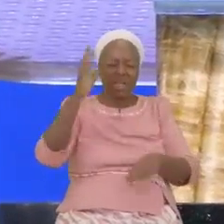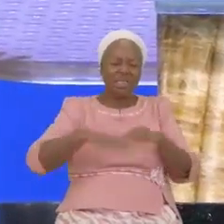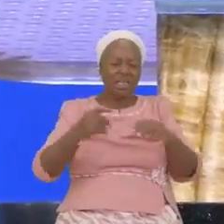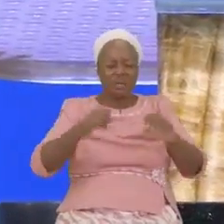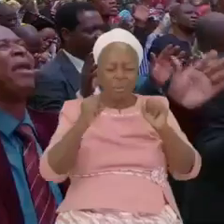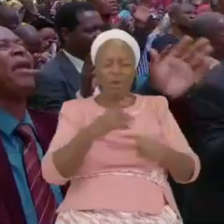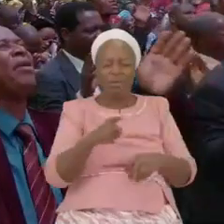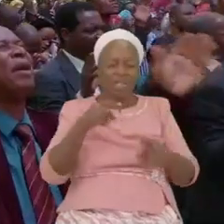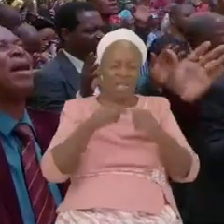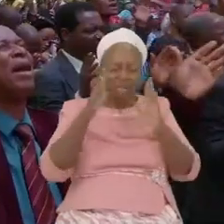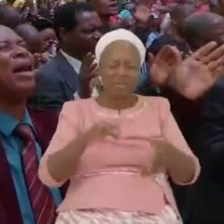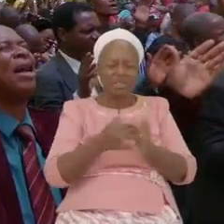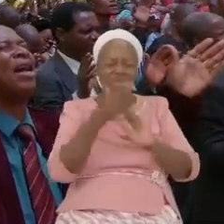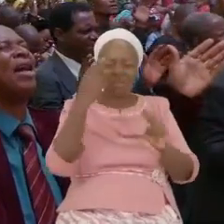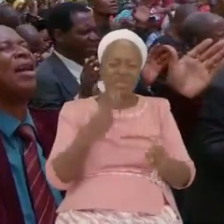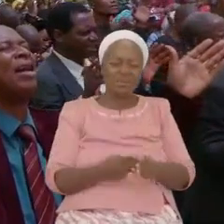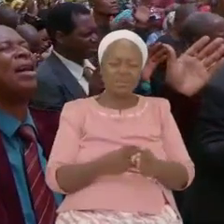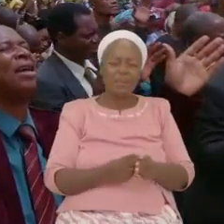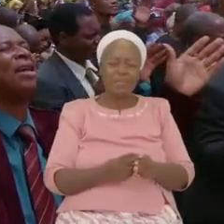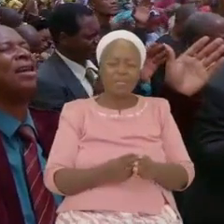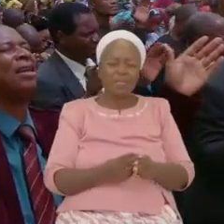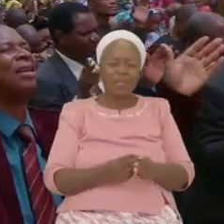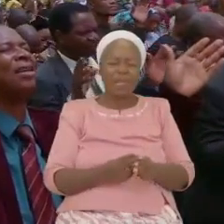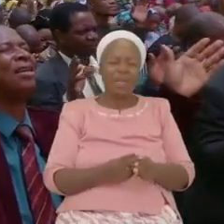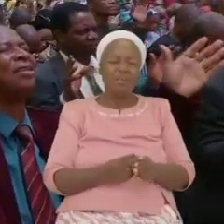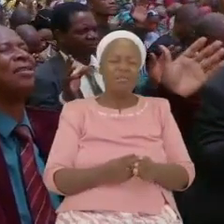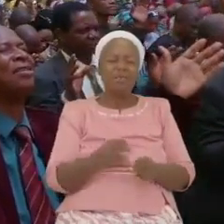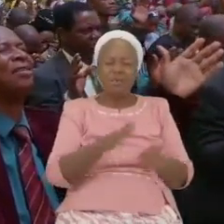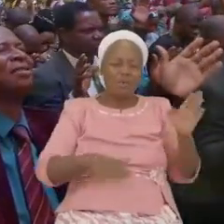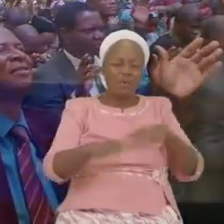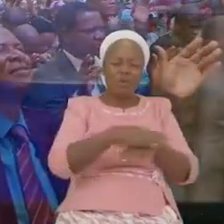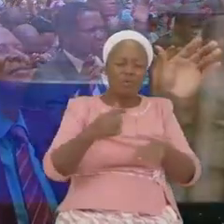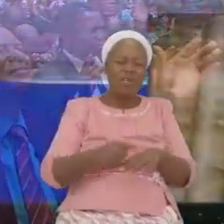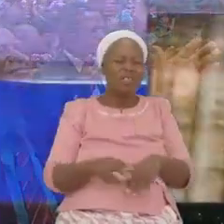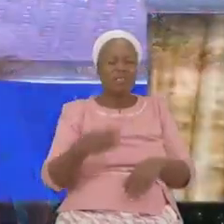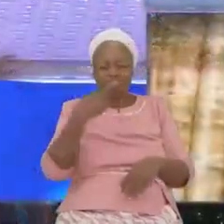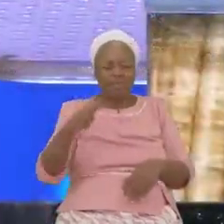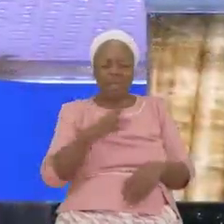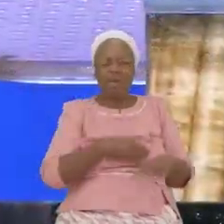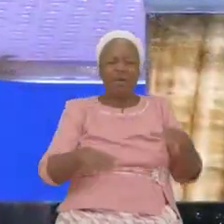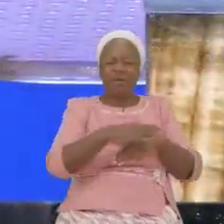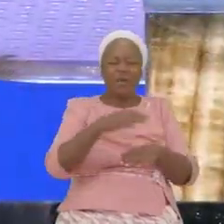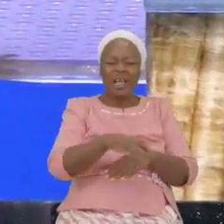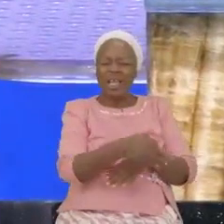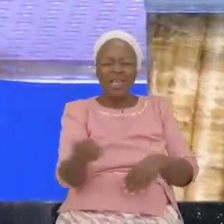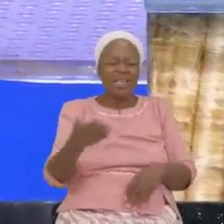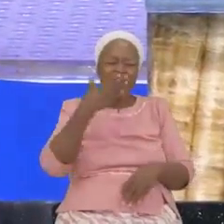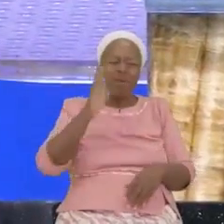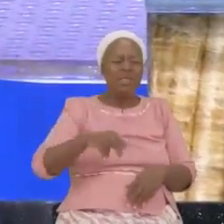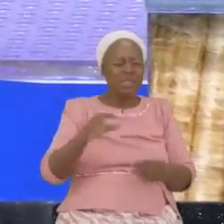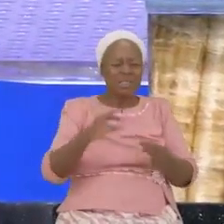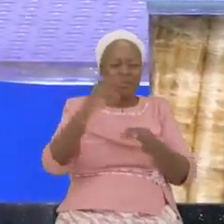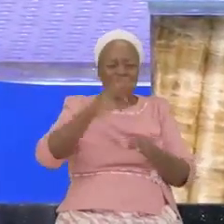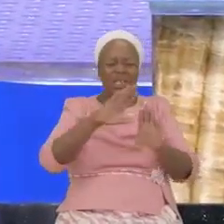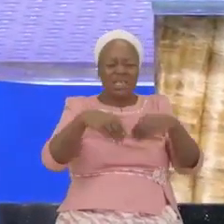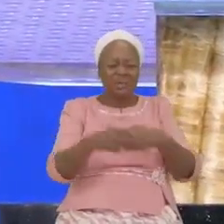their enemies. Over the scorpion, over the serpent, over any evil spirit,